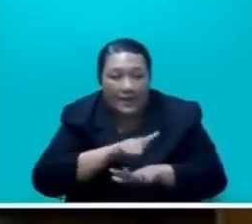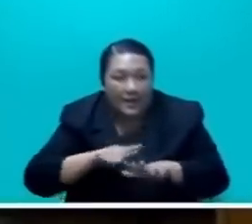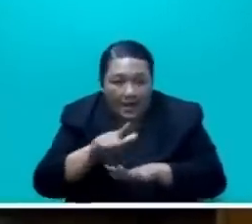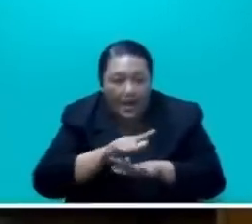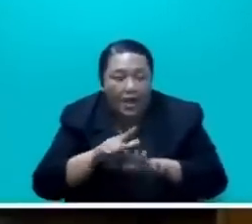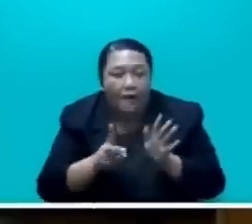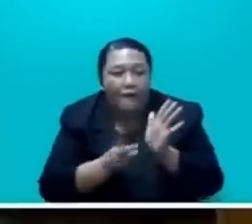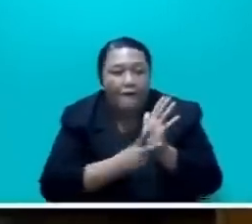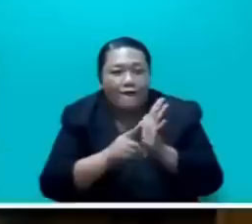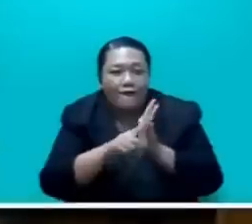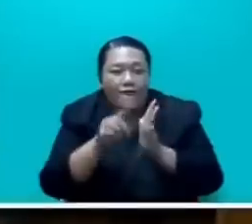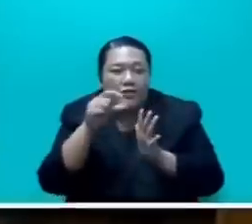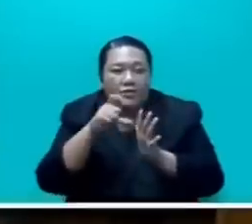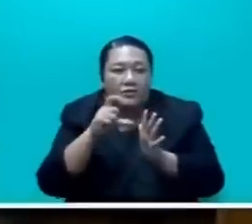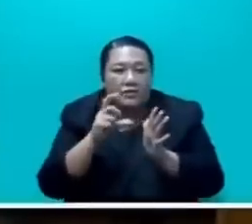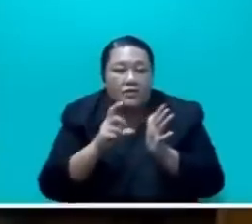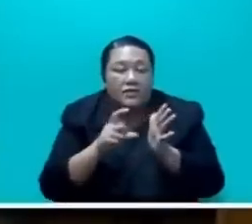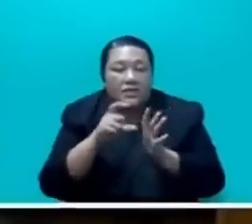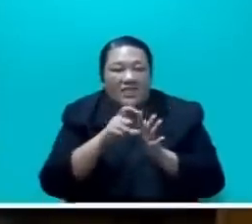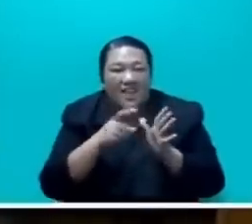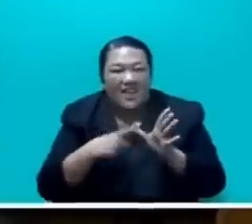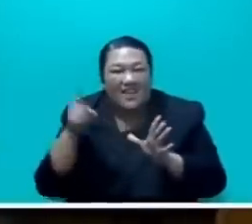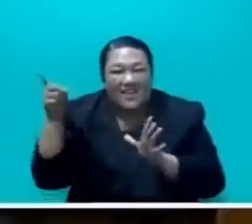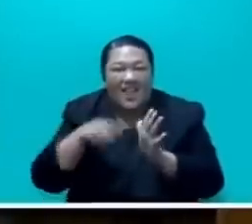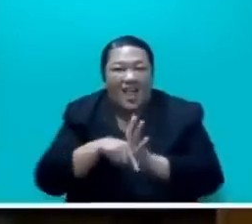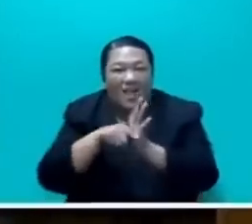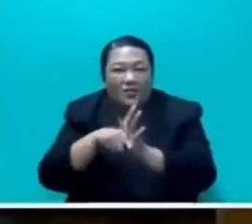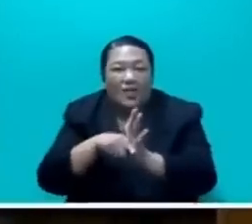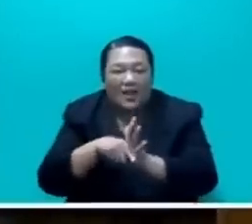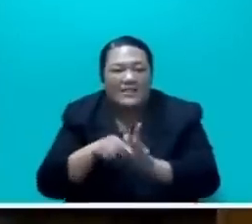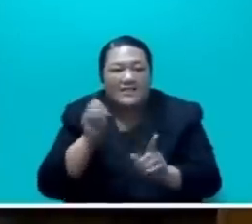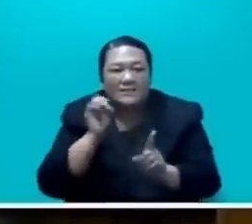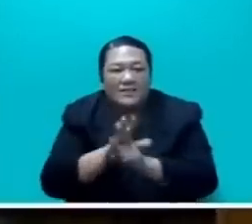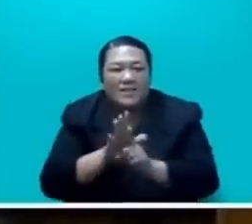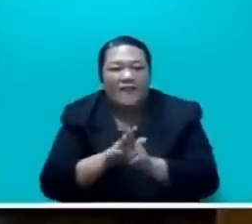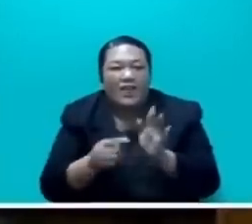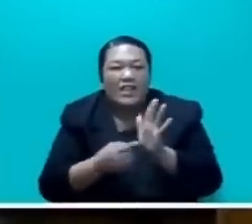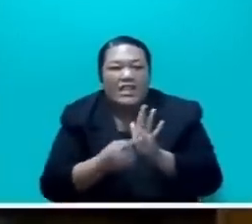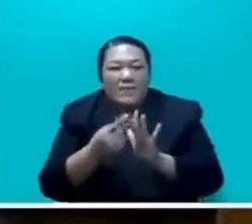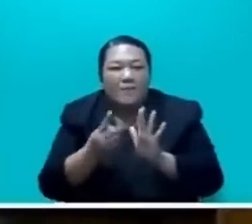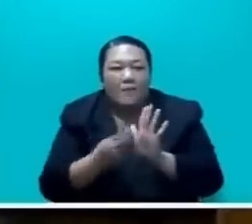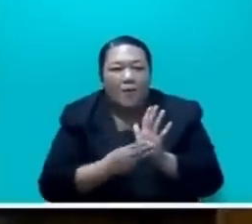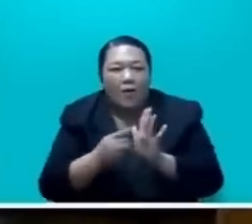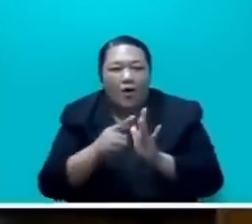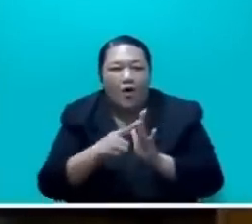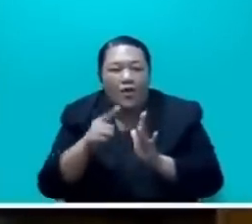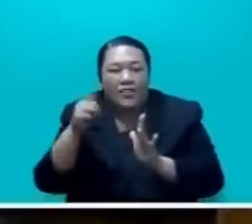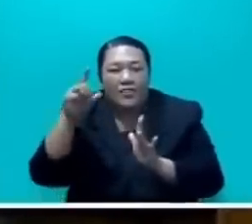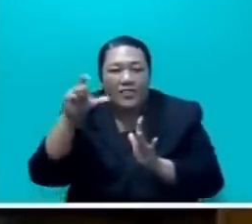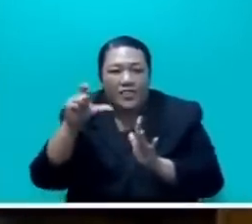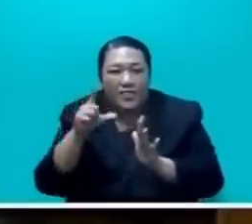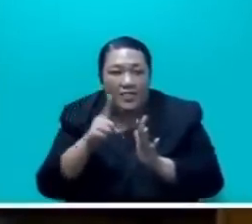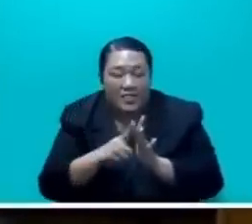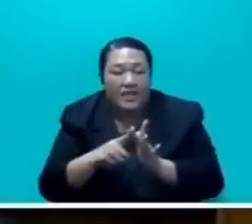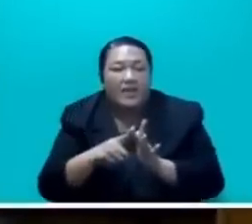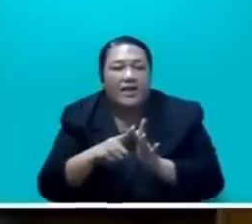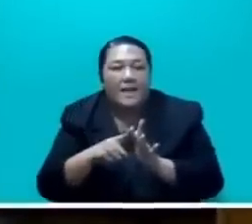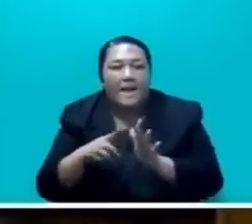Winsei, particularly to the family of the late Dr. Timothy Mawandra, Tauke Werrada.